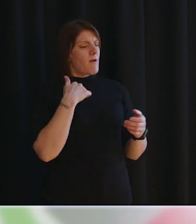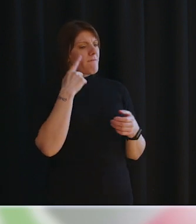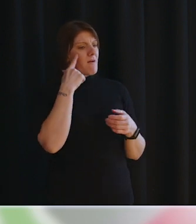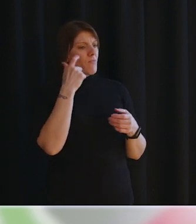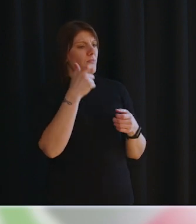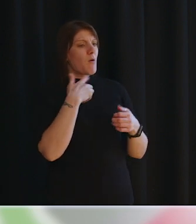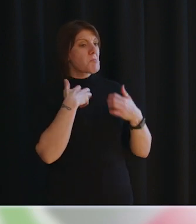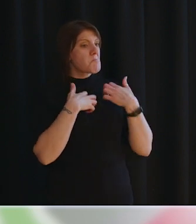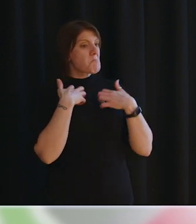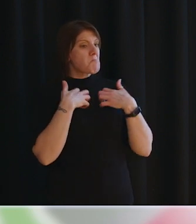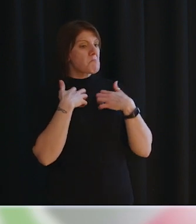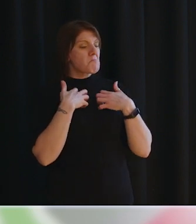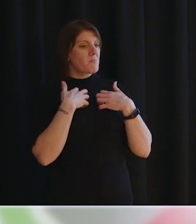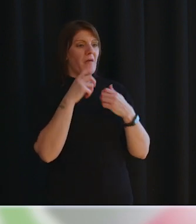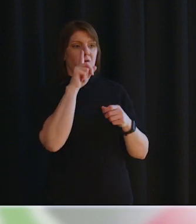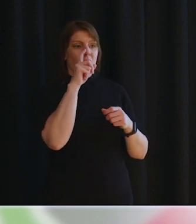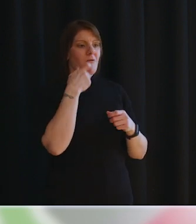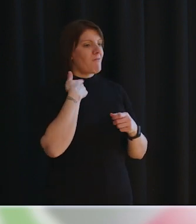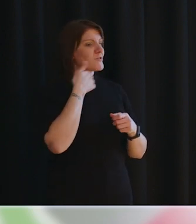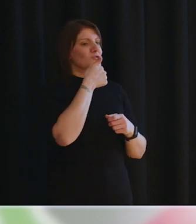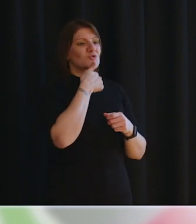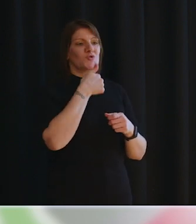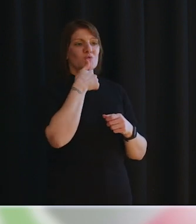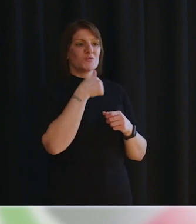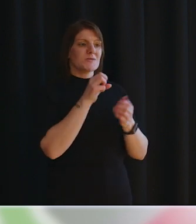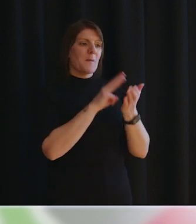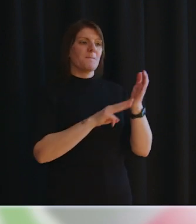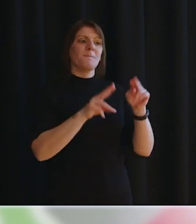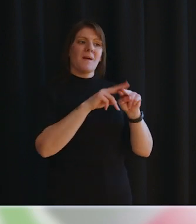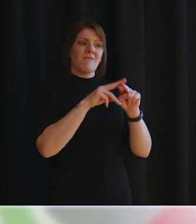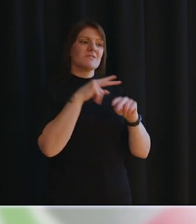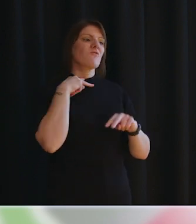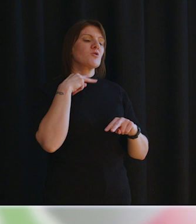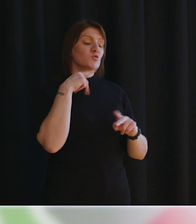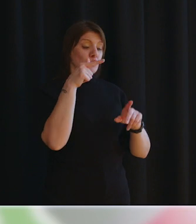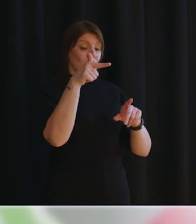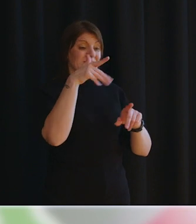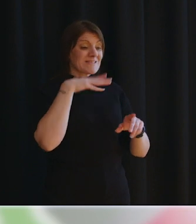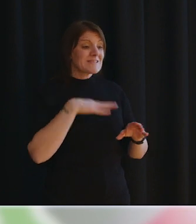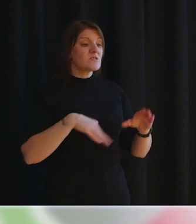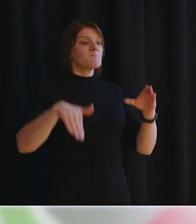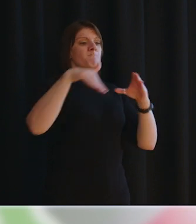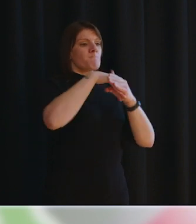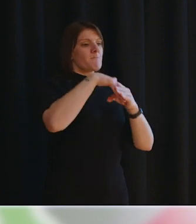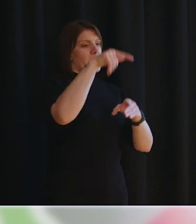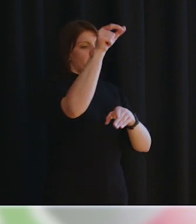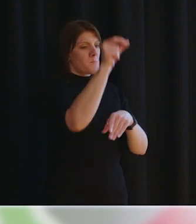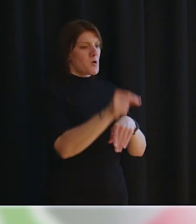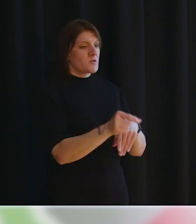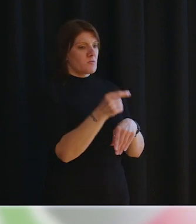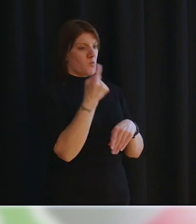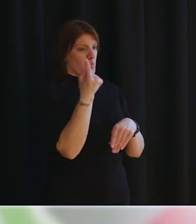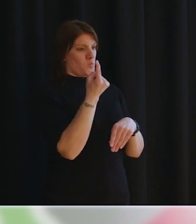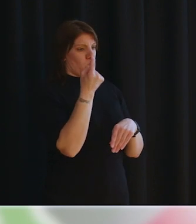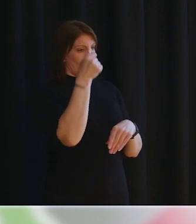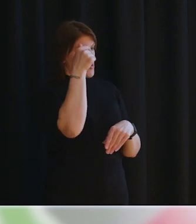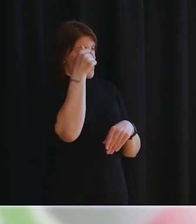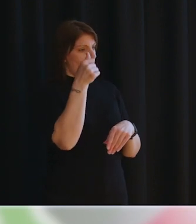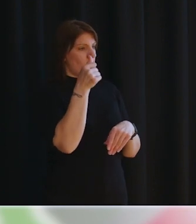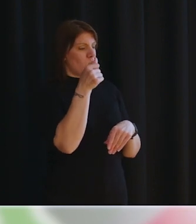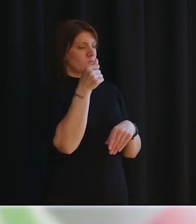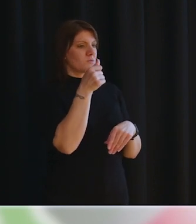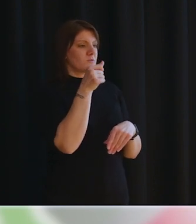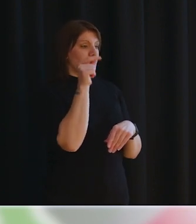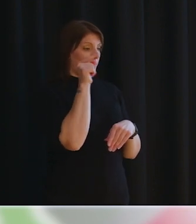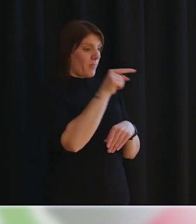interesting that you can't just use parent voice. You need to involve the person at the centre of the plan or have a proxy for them from an advocacy